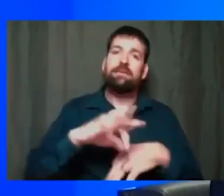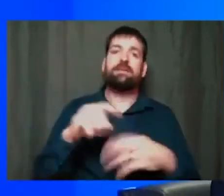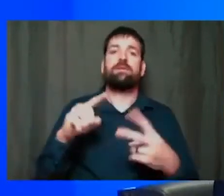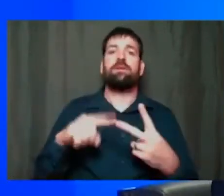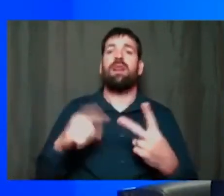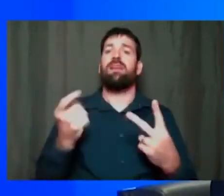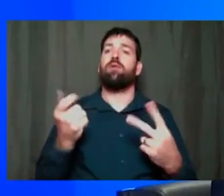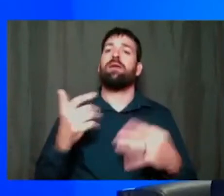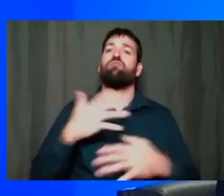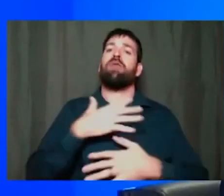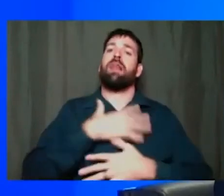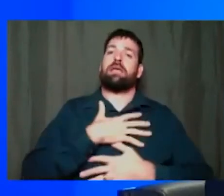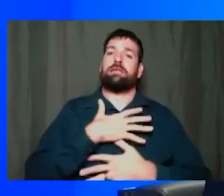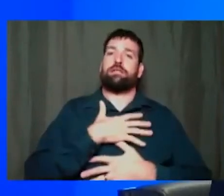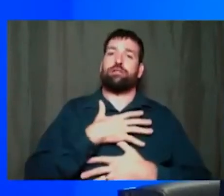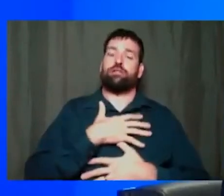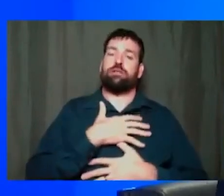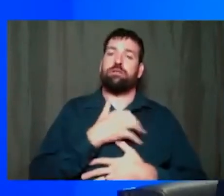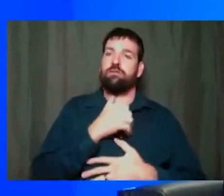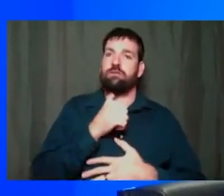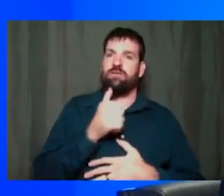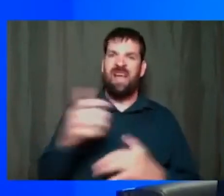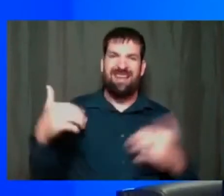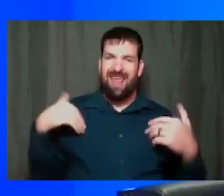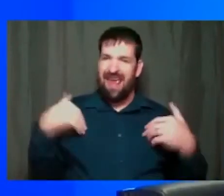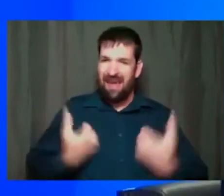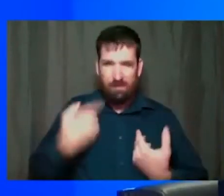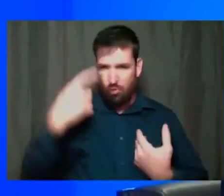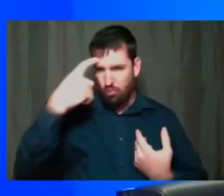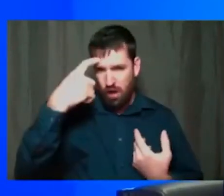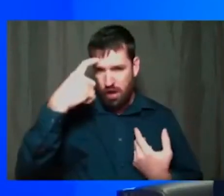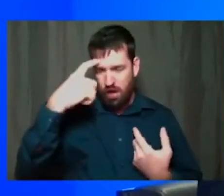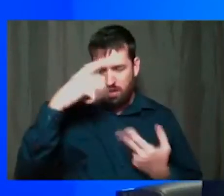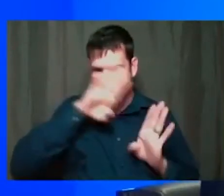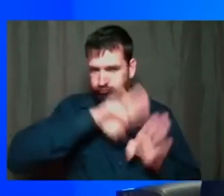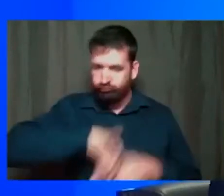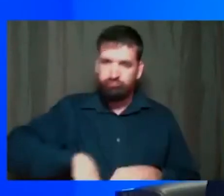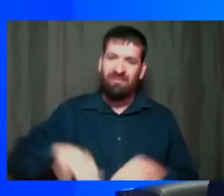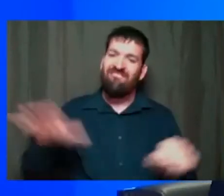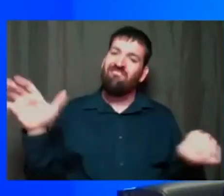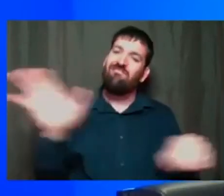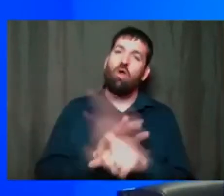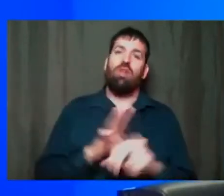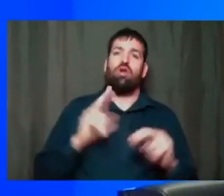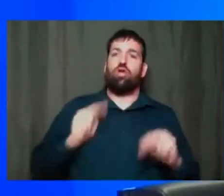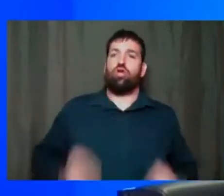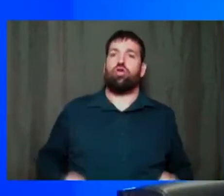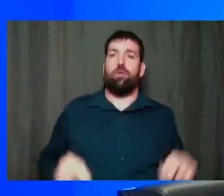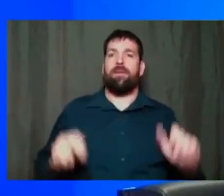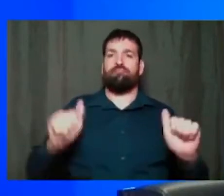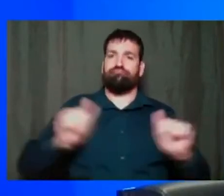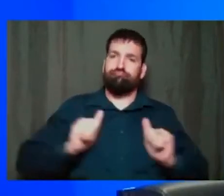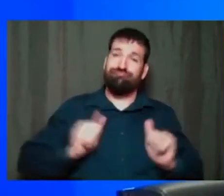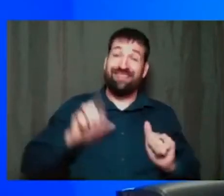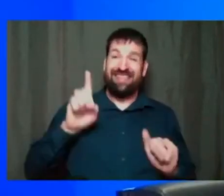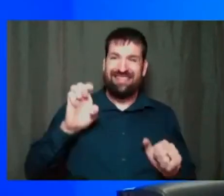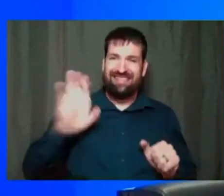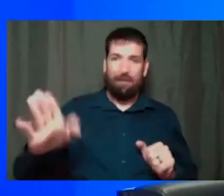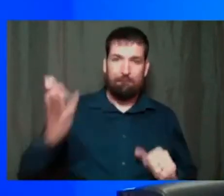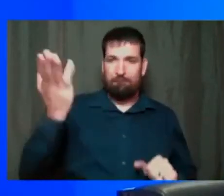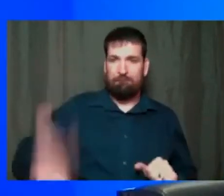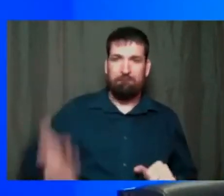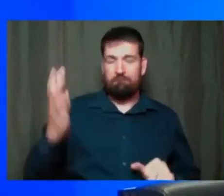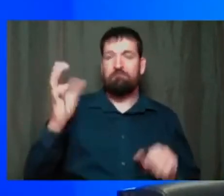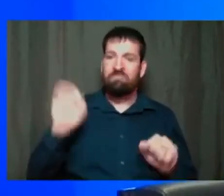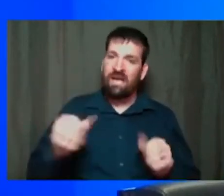that mammal brain where a lot of fear lives, and coming back to being your full human Deb self, that you can actually dive in and confront this to the